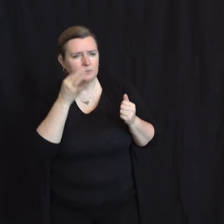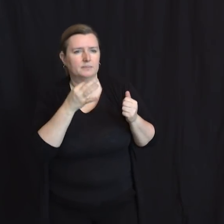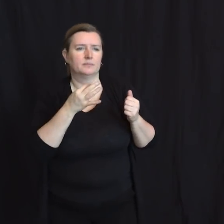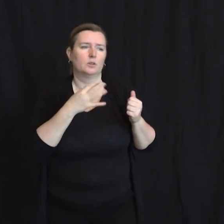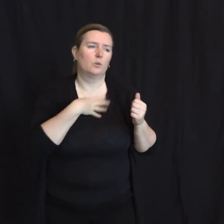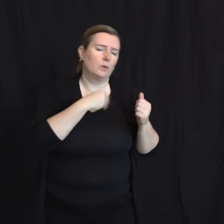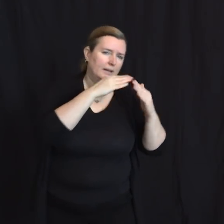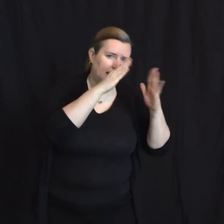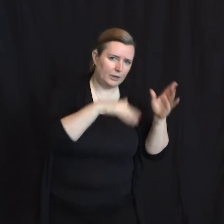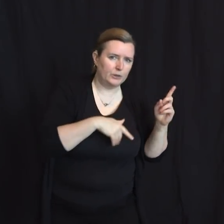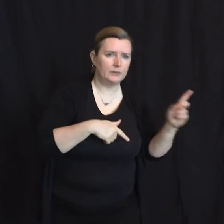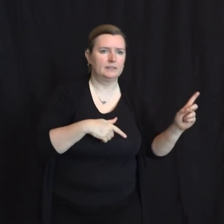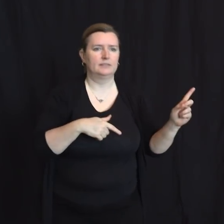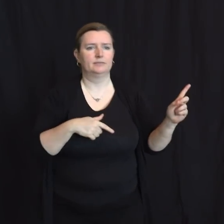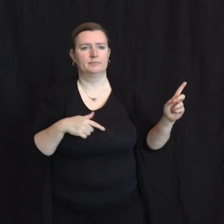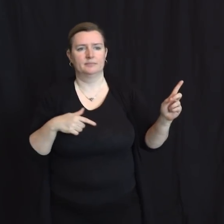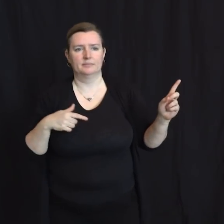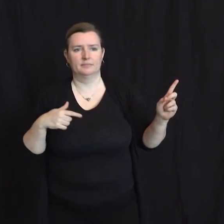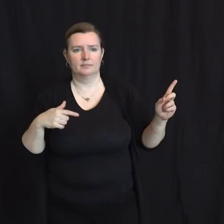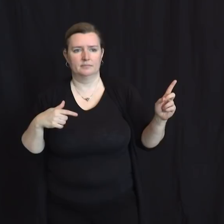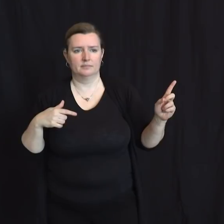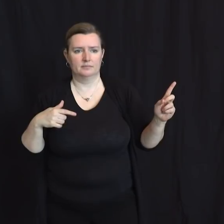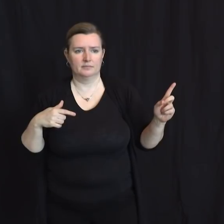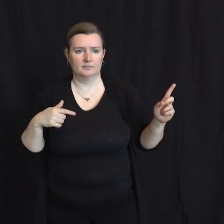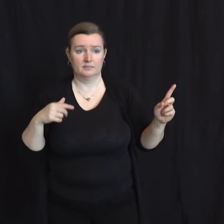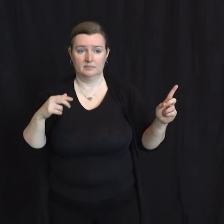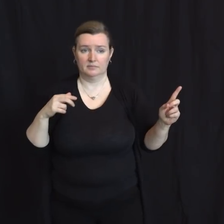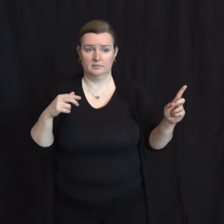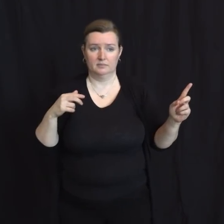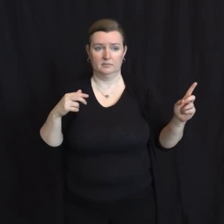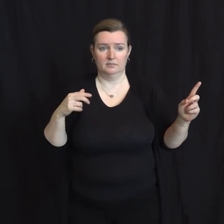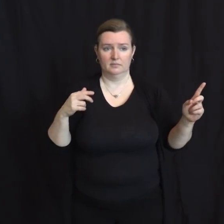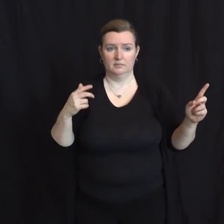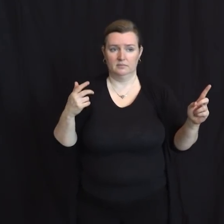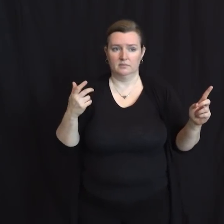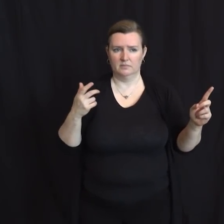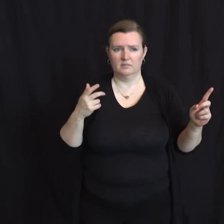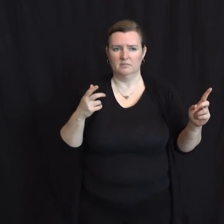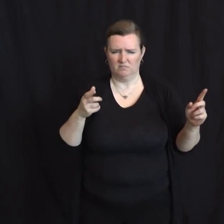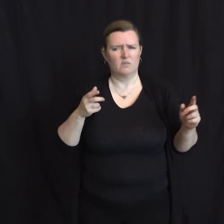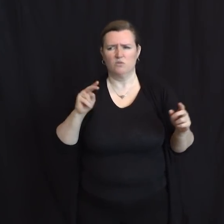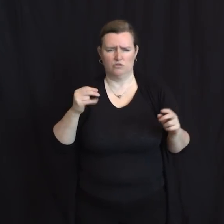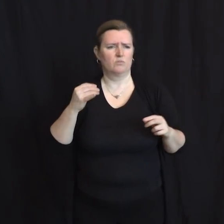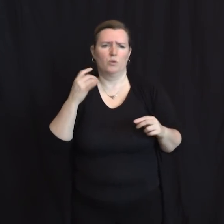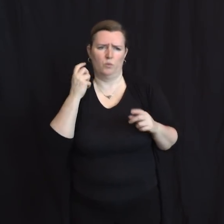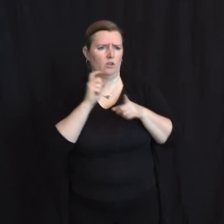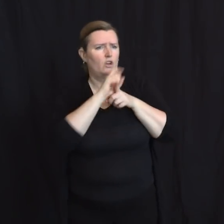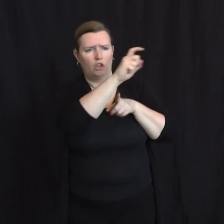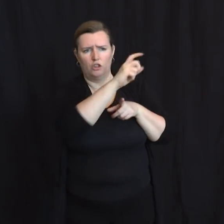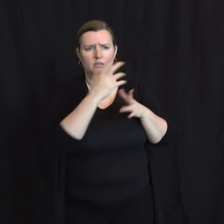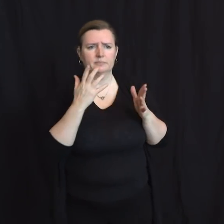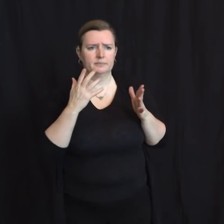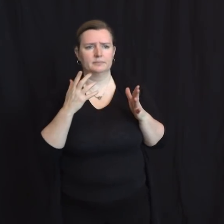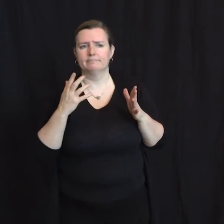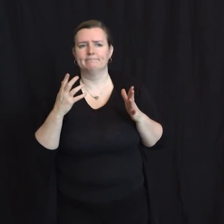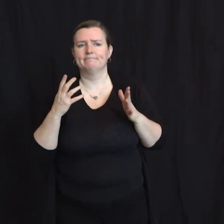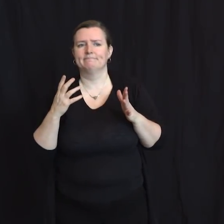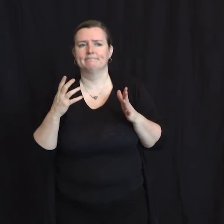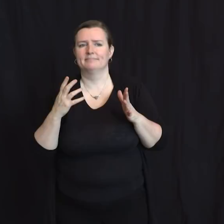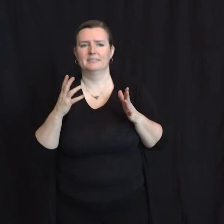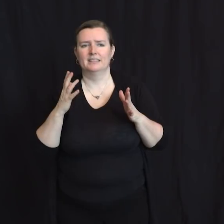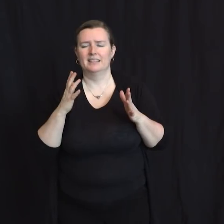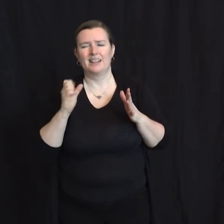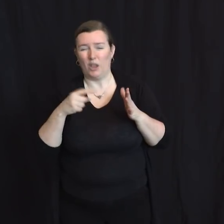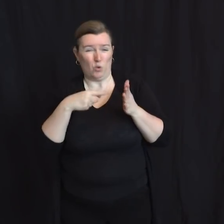I think the governor was actually the first governor to call leadership about this, to make it clear to them that this guidance doesn't work. It doesn't reflect the realities